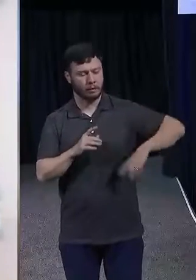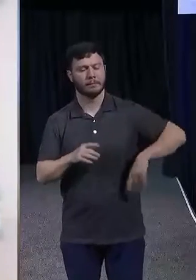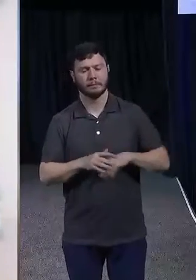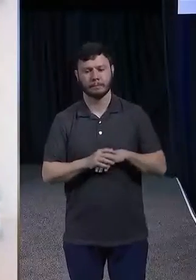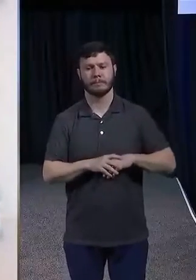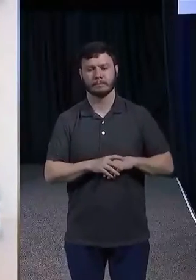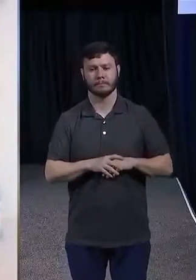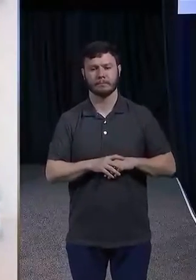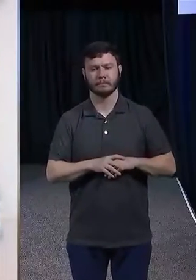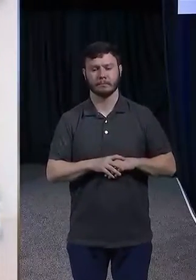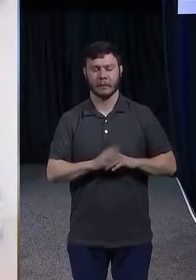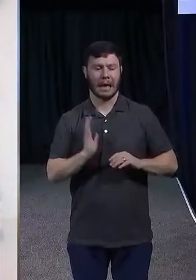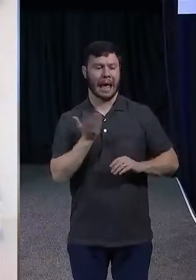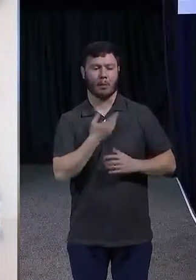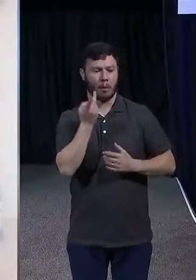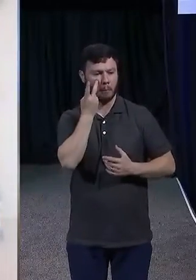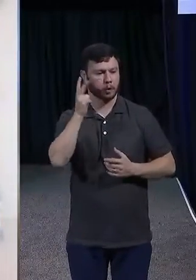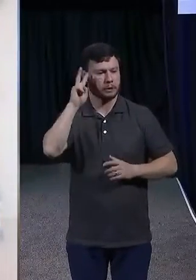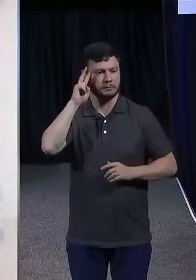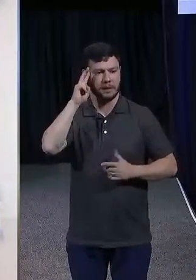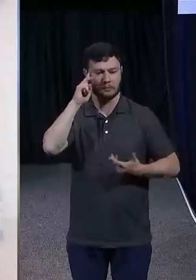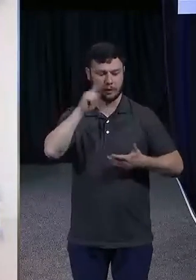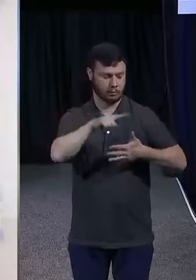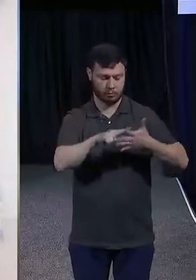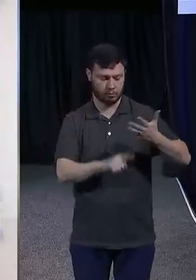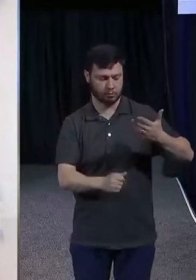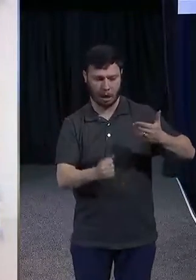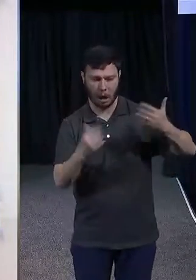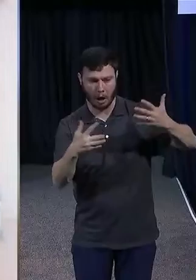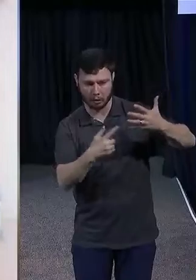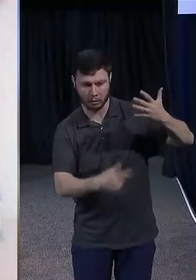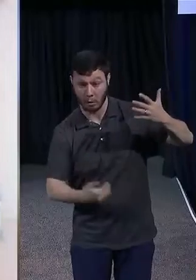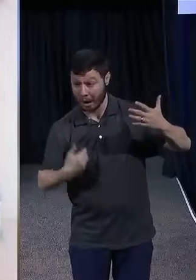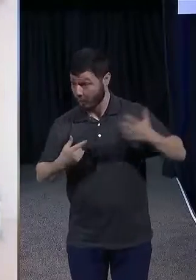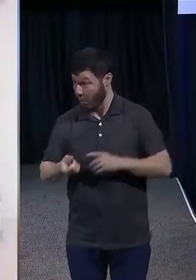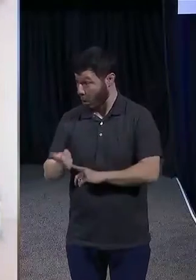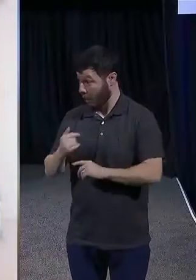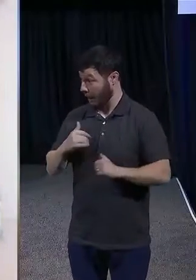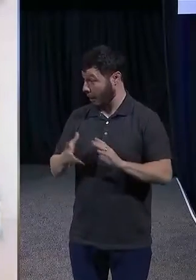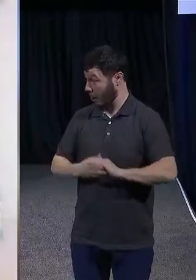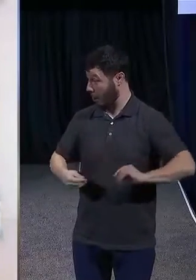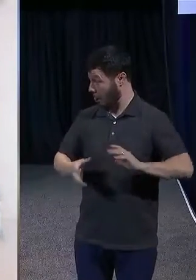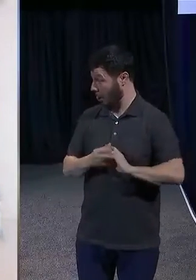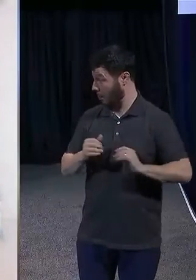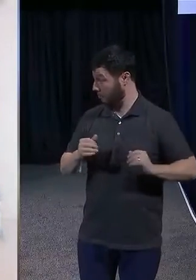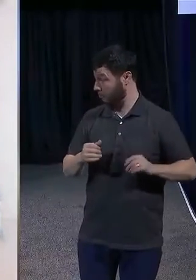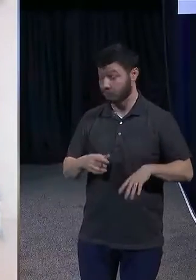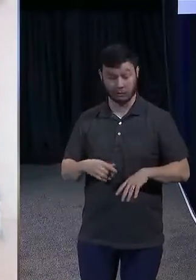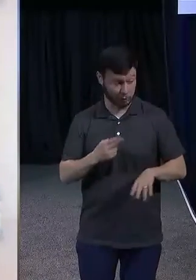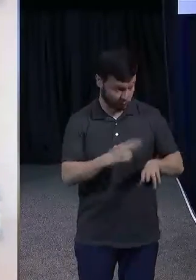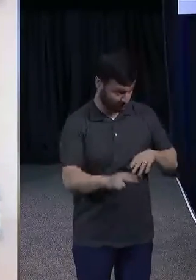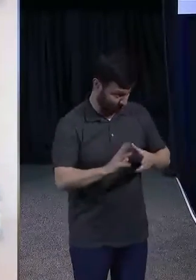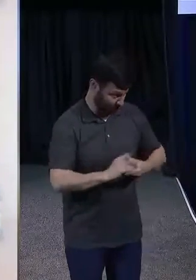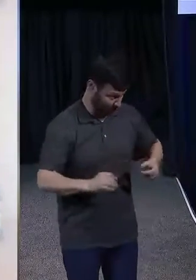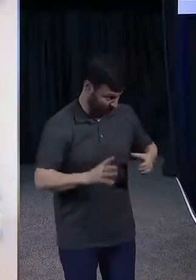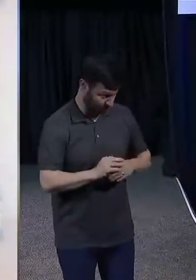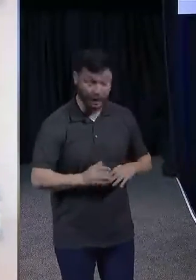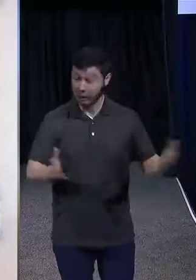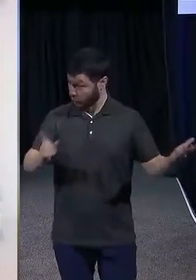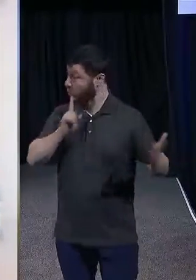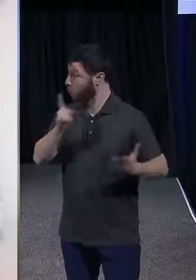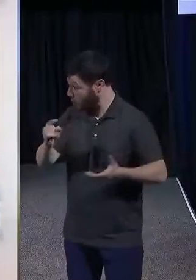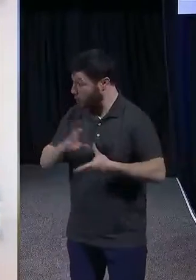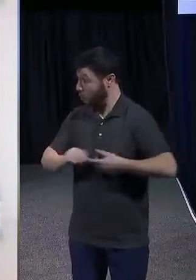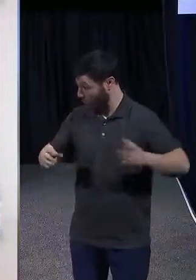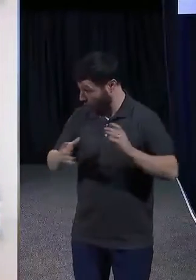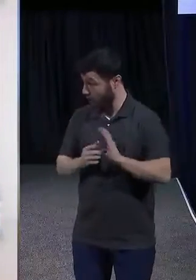of misconceptions. Do I have a moment to tell you a story? A short story. A true story.